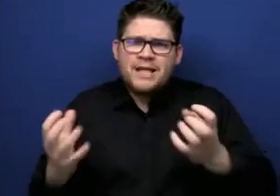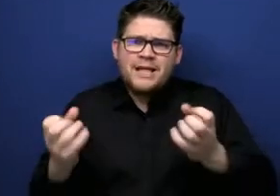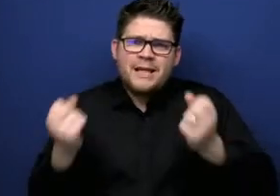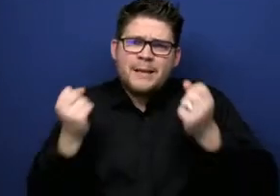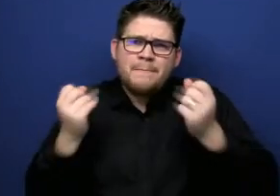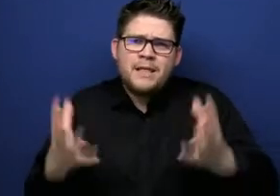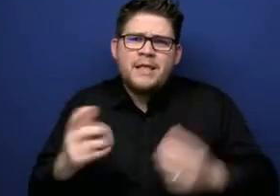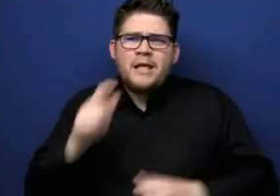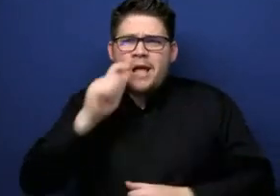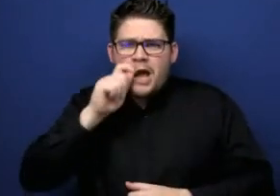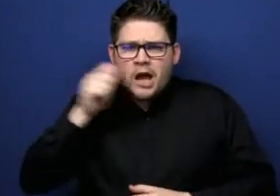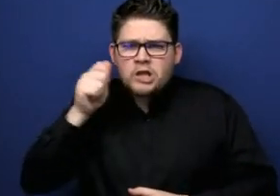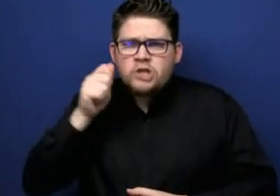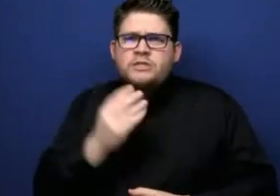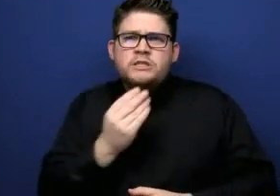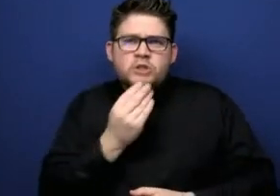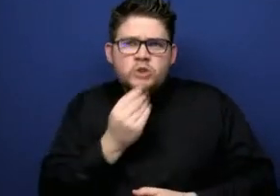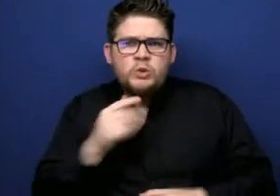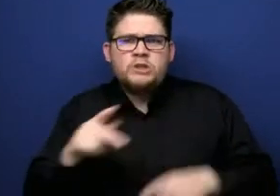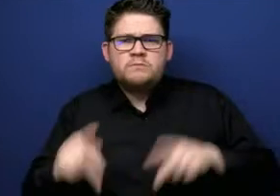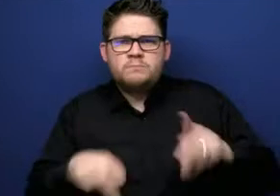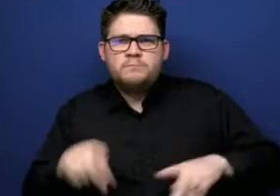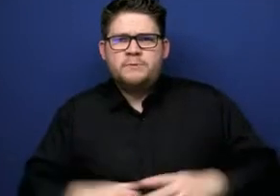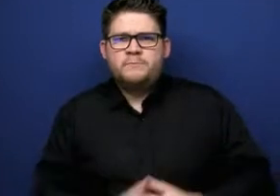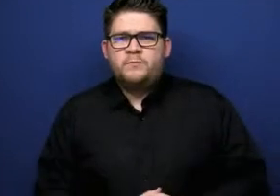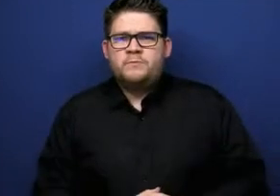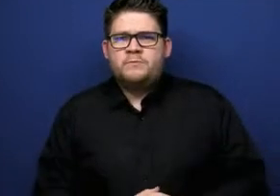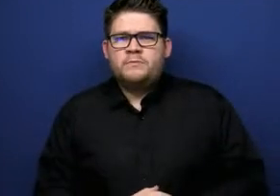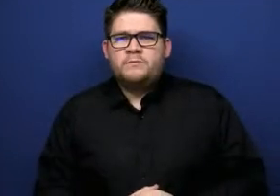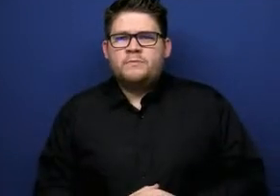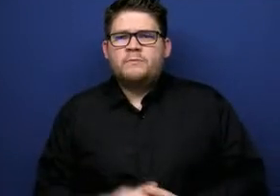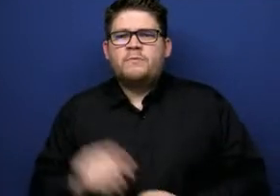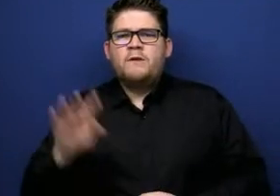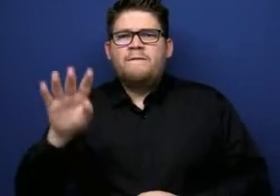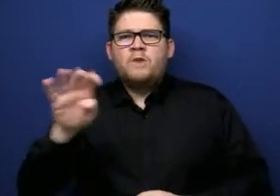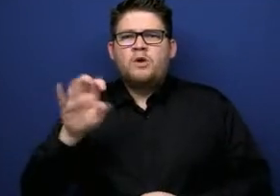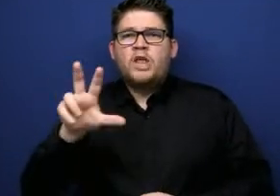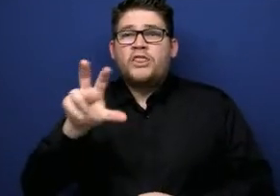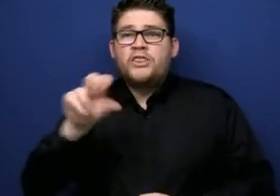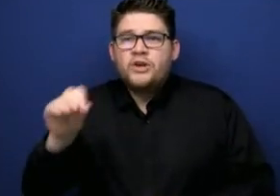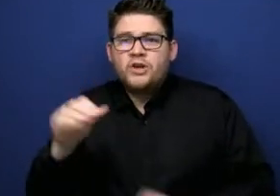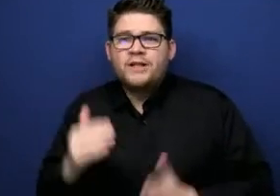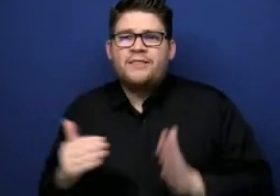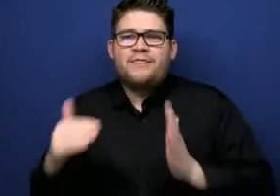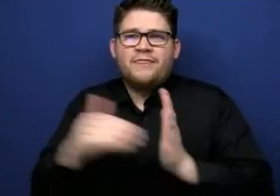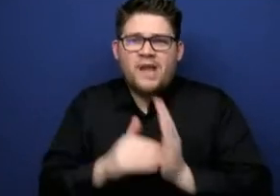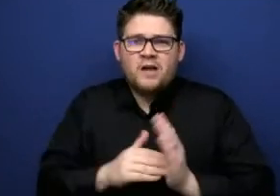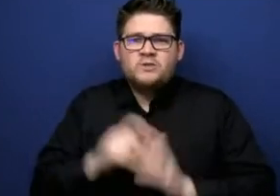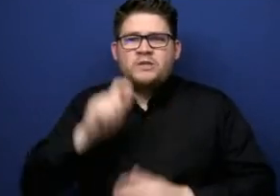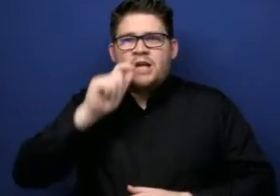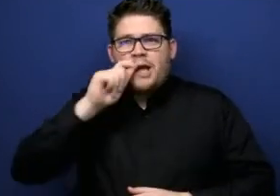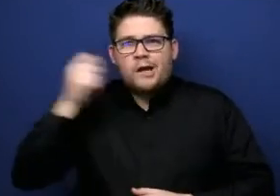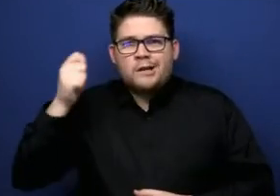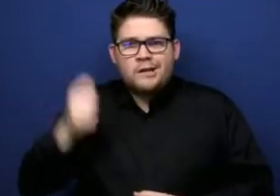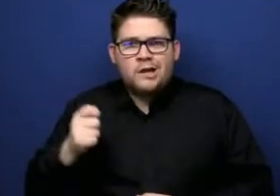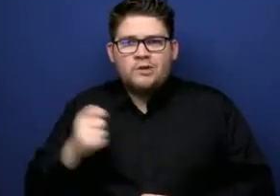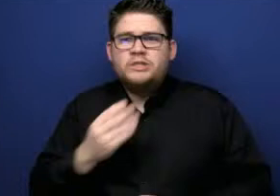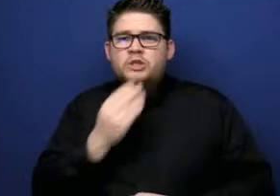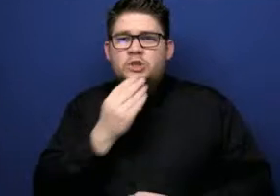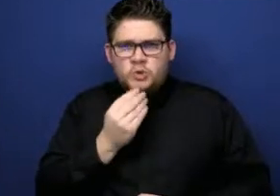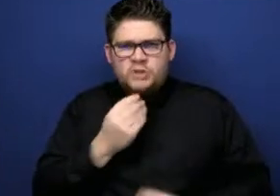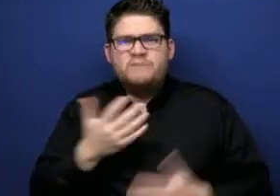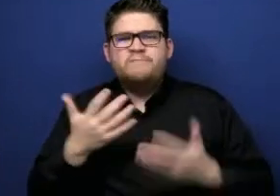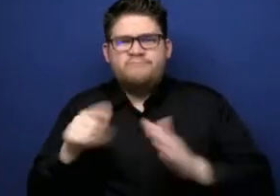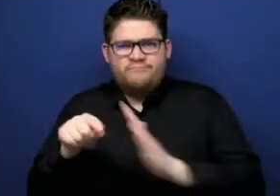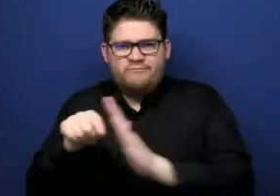430,000 Hungarian Jews were murdered between late April and early July 1944.